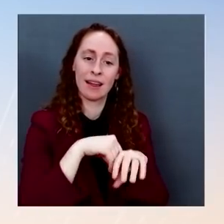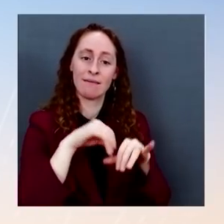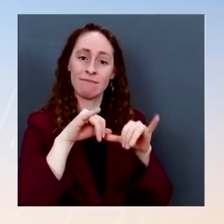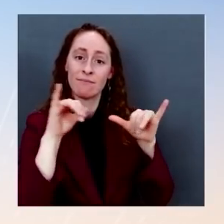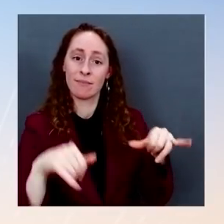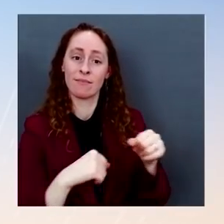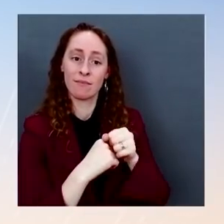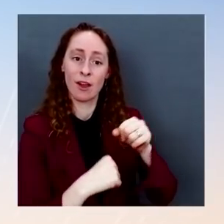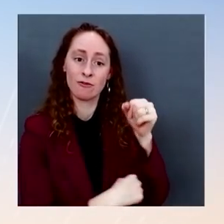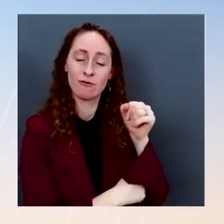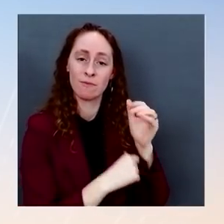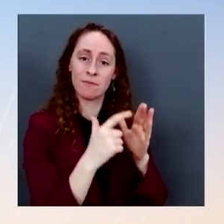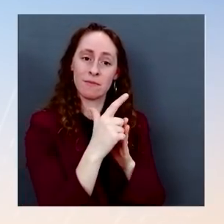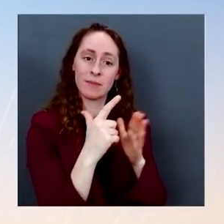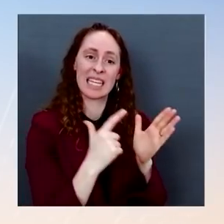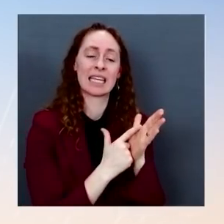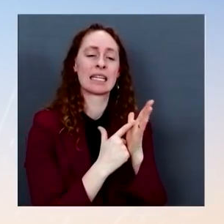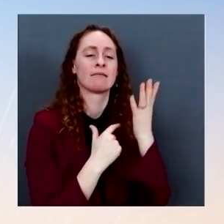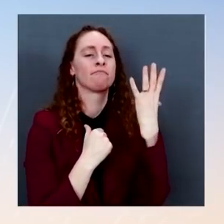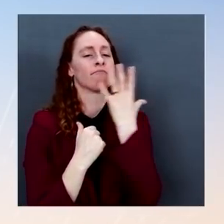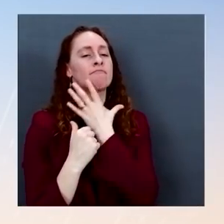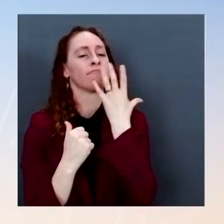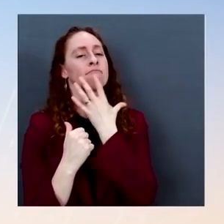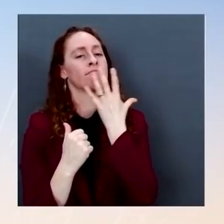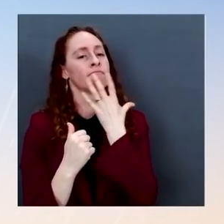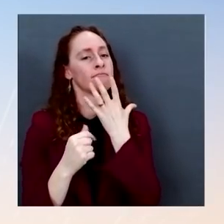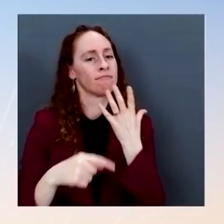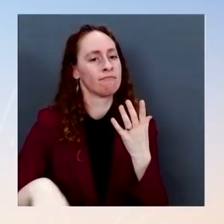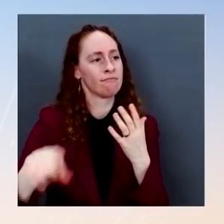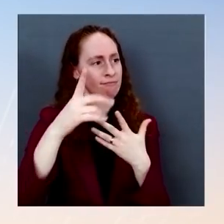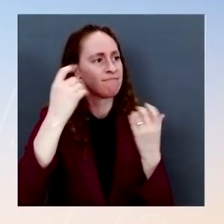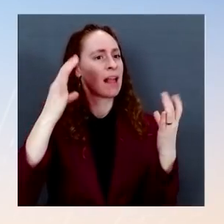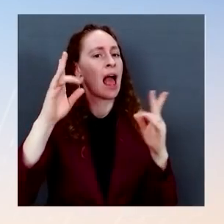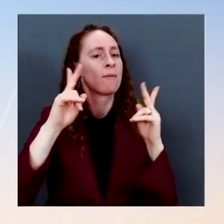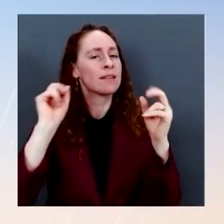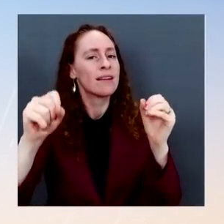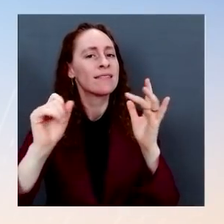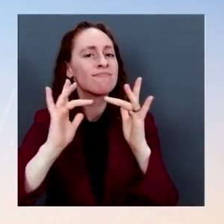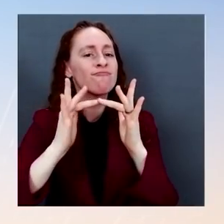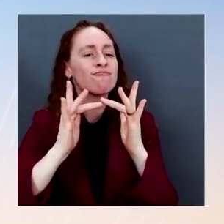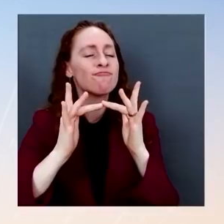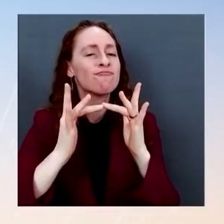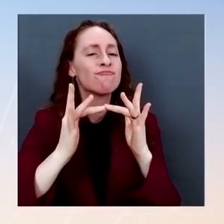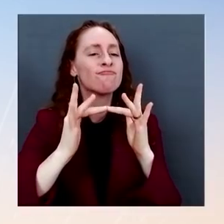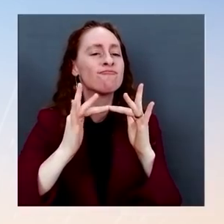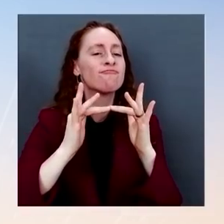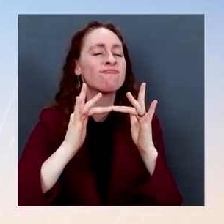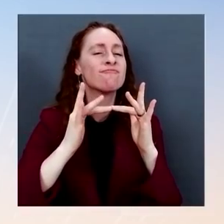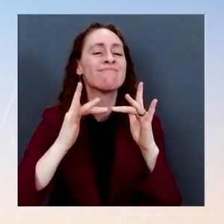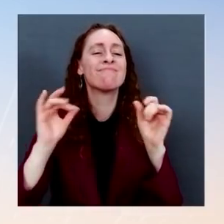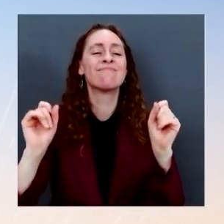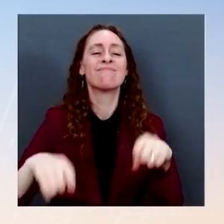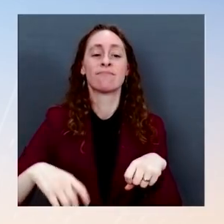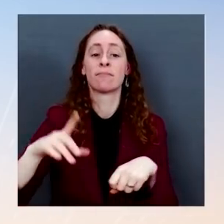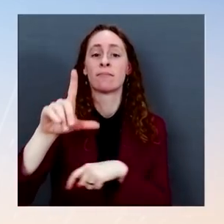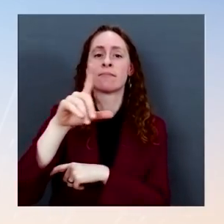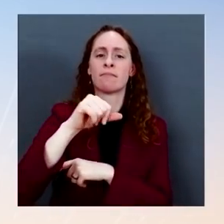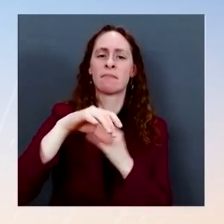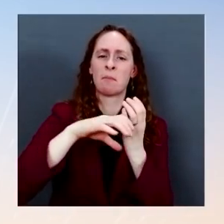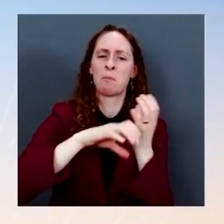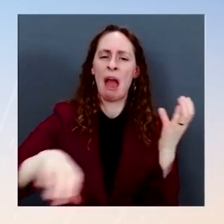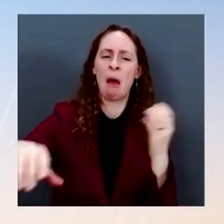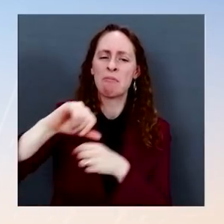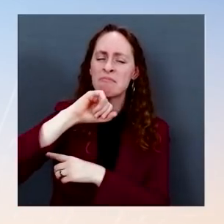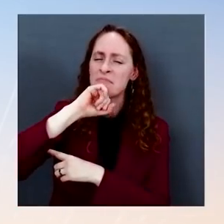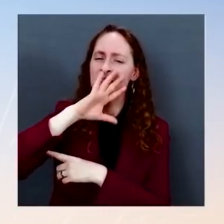and creating tens of millions or not tens of millions, let me remedy that, millions of good-paying union jobs. And we've also